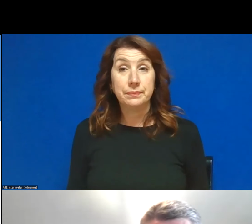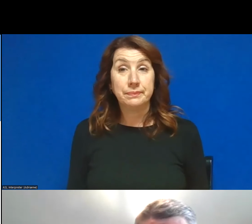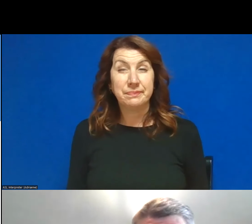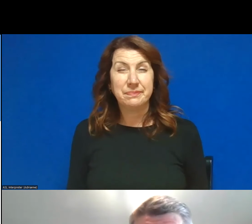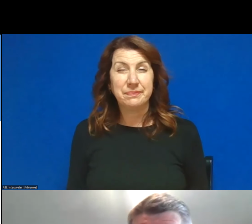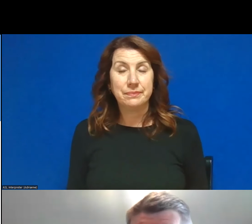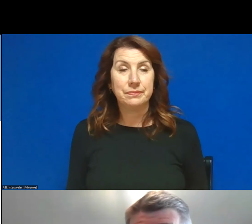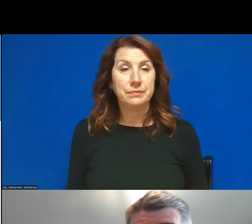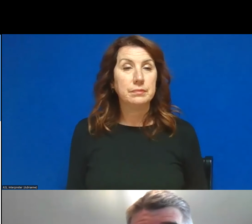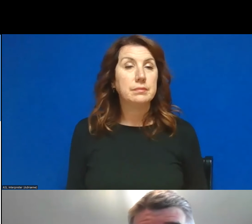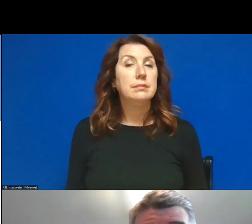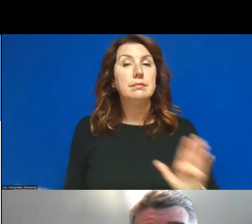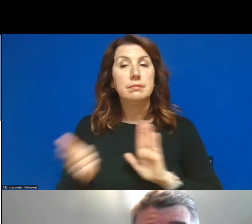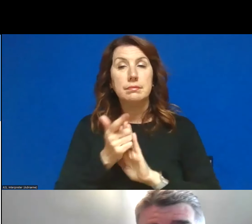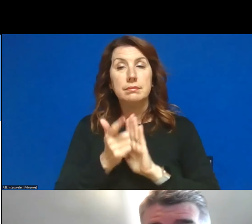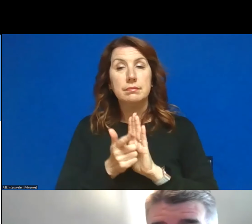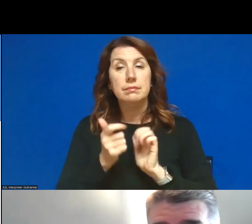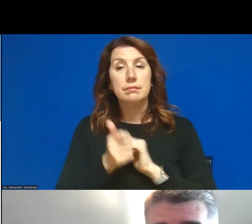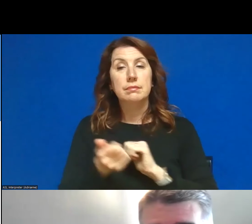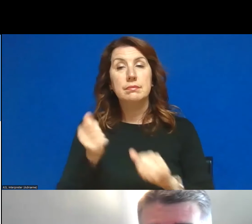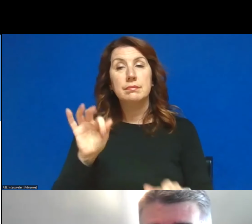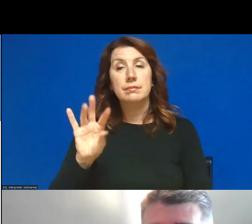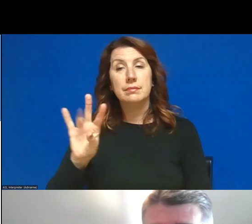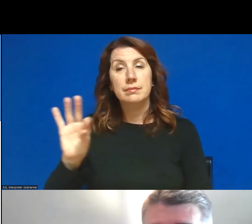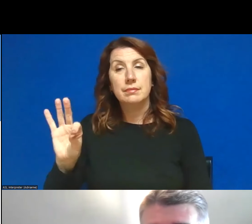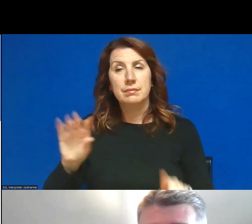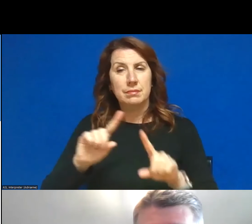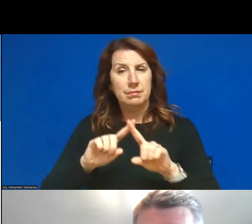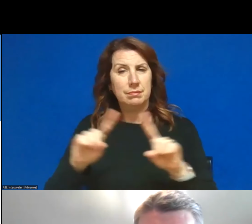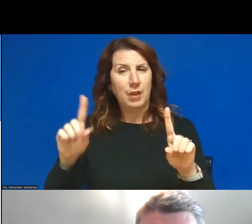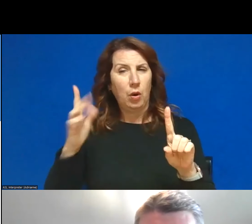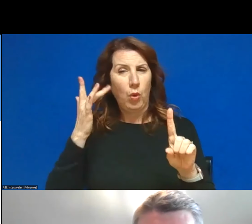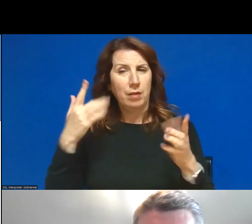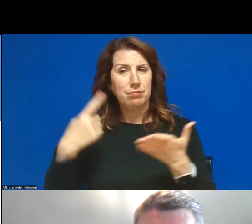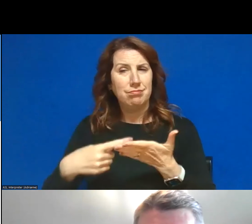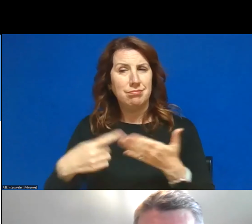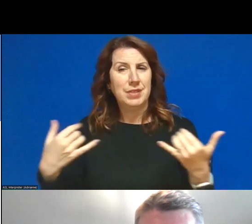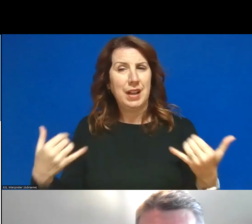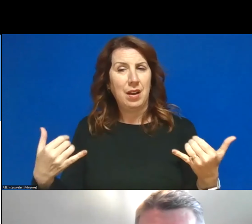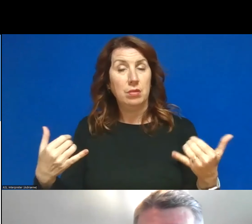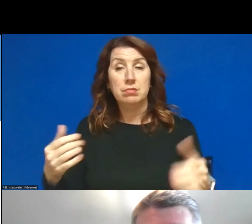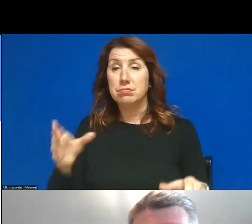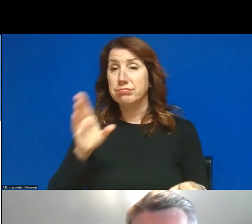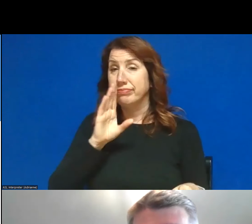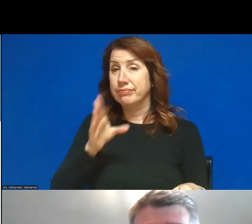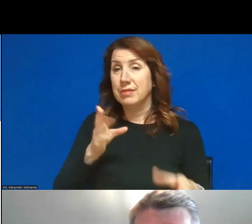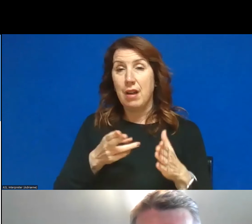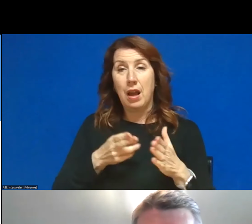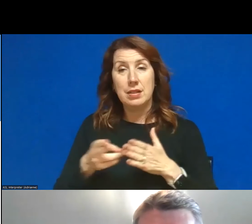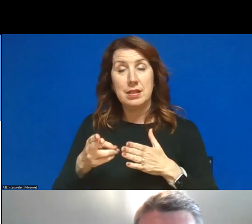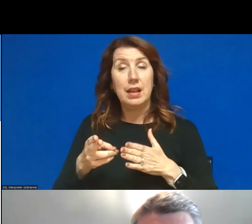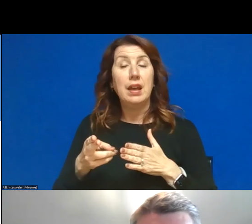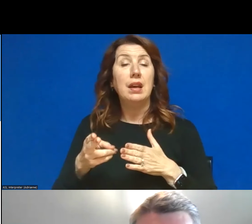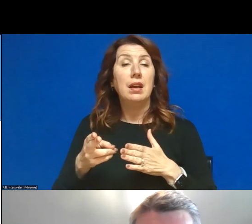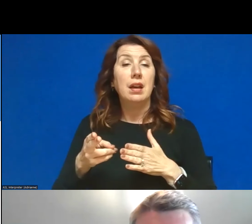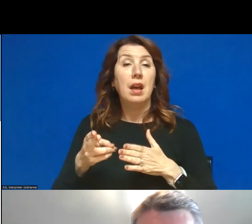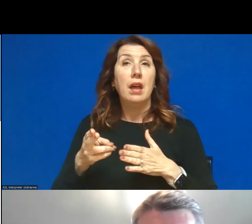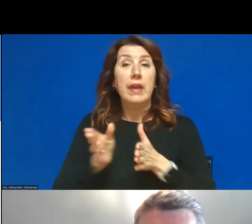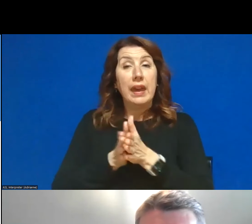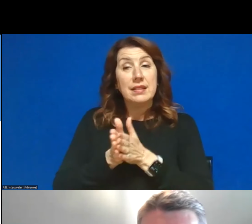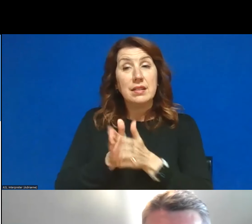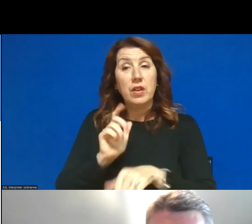So the act passed in 1979. Why are we here? To put it bluntly, the incentives to implement were too minimal to